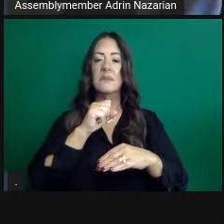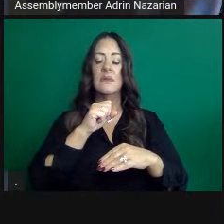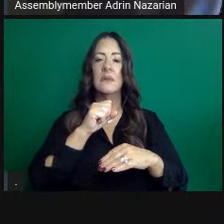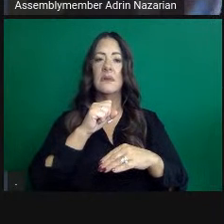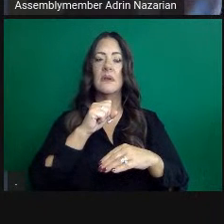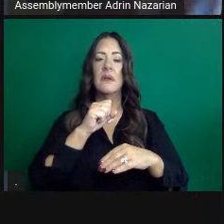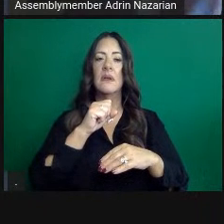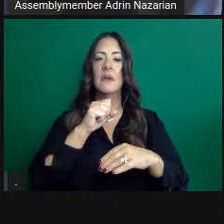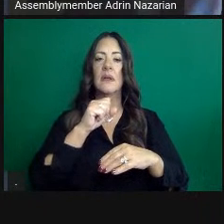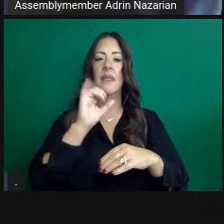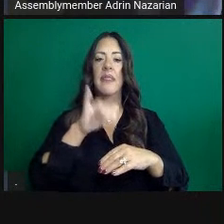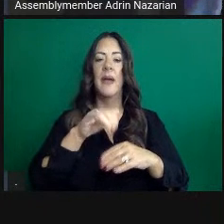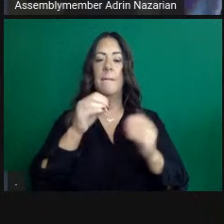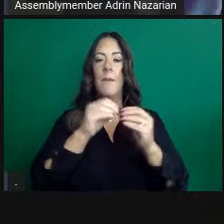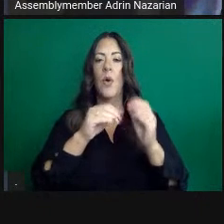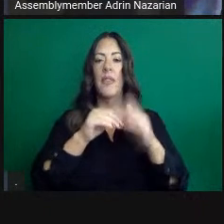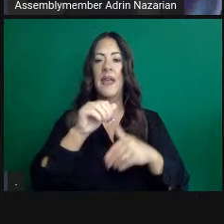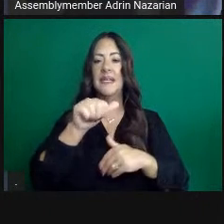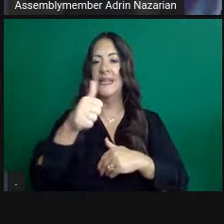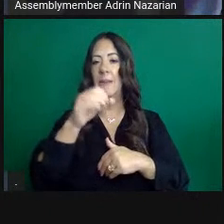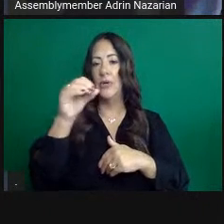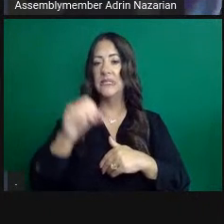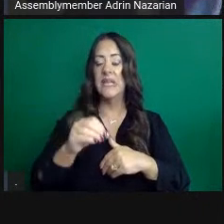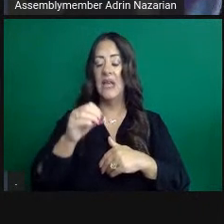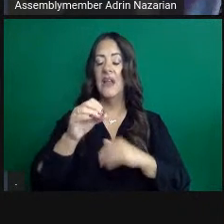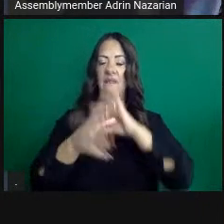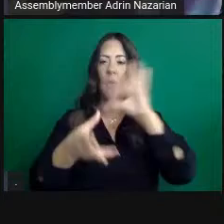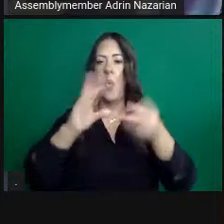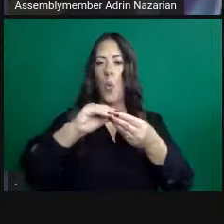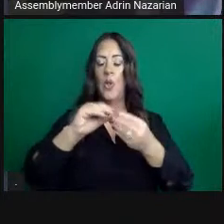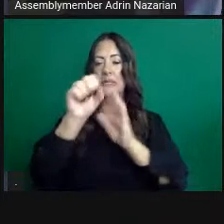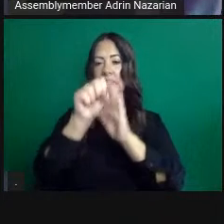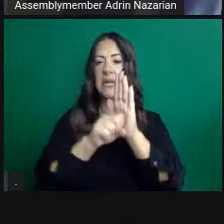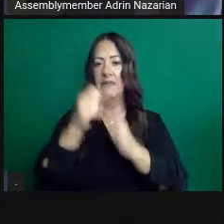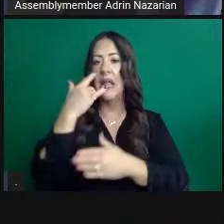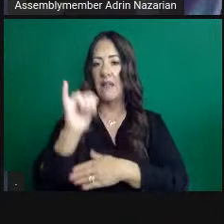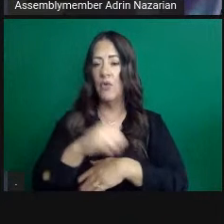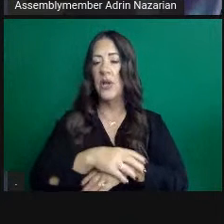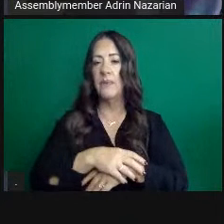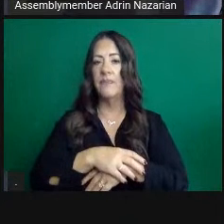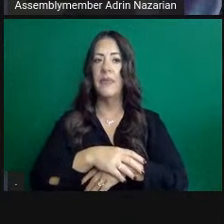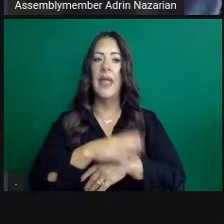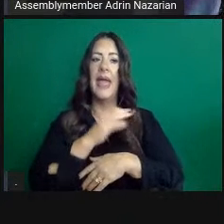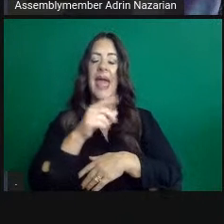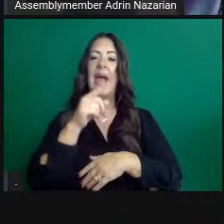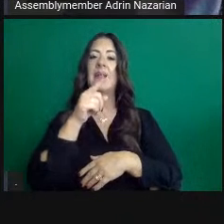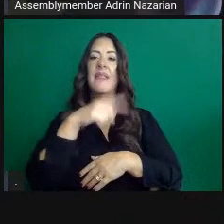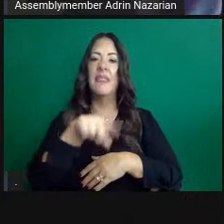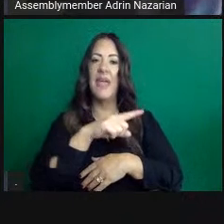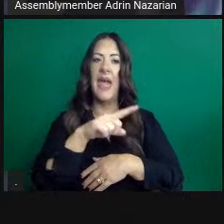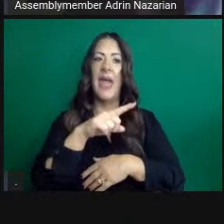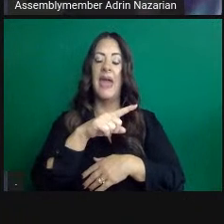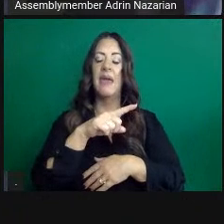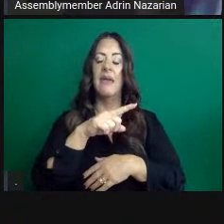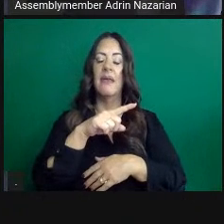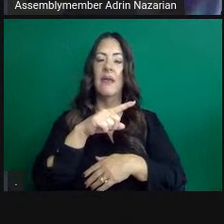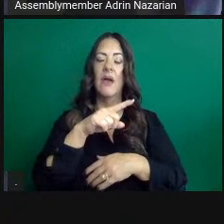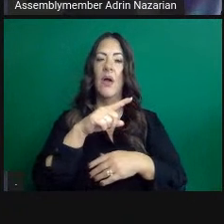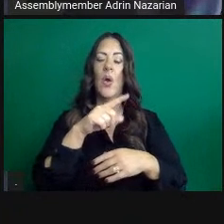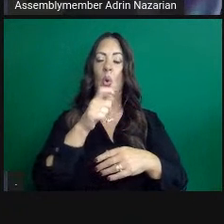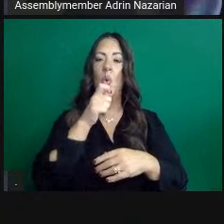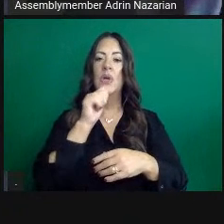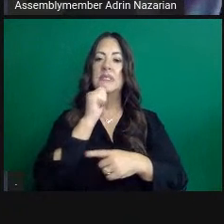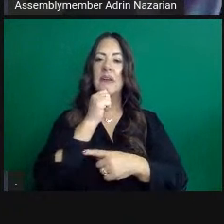population, which makes up 10% of the state's population, contributes 75% of the state's death, as Secretary Ghali had pointed